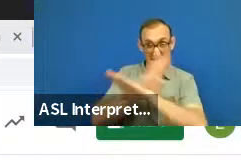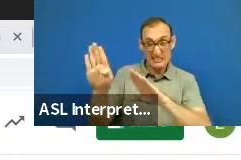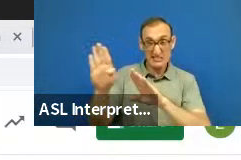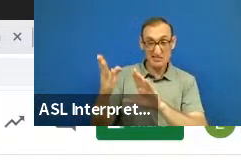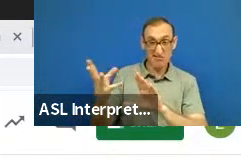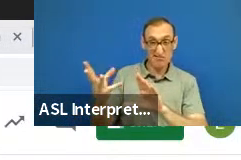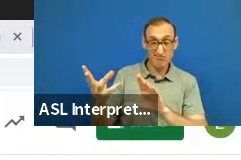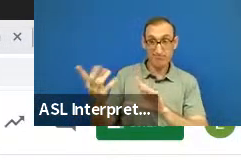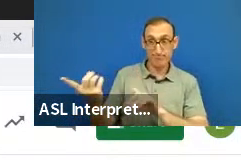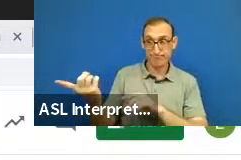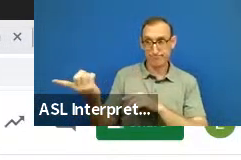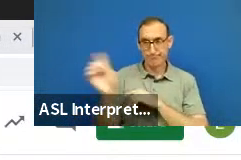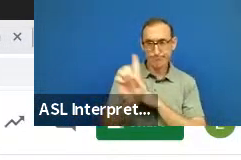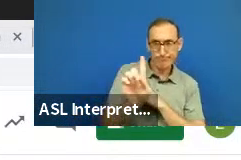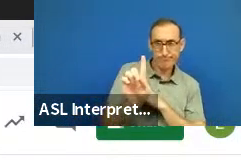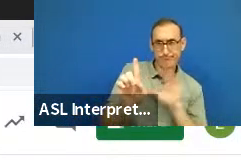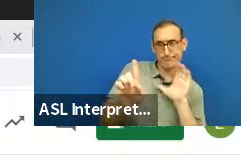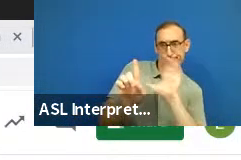I don't think.